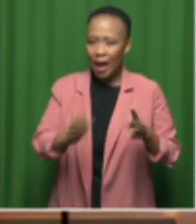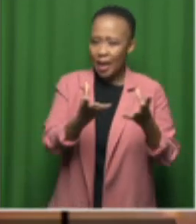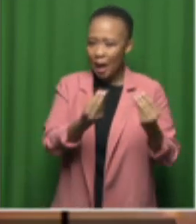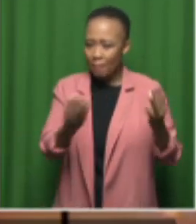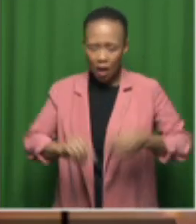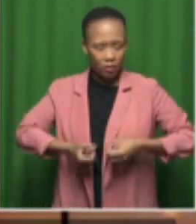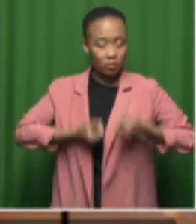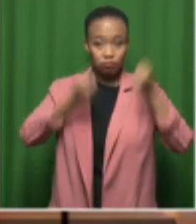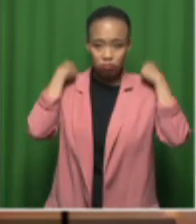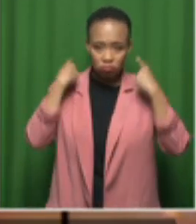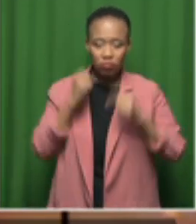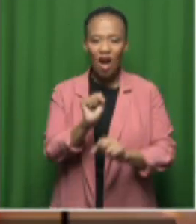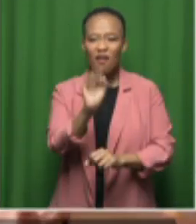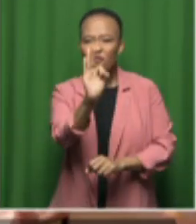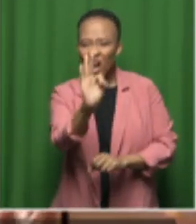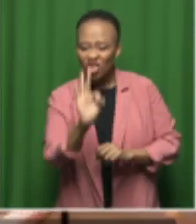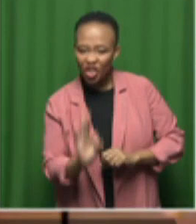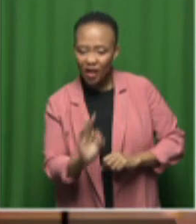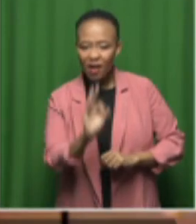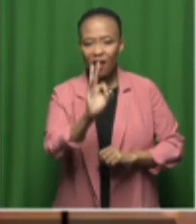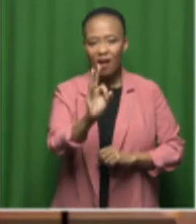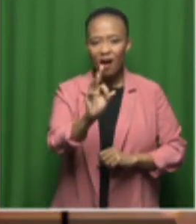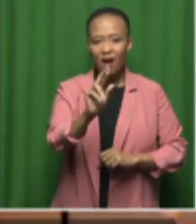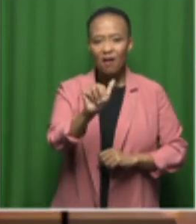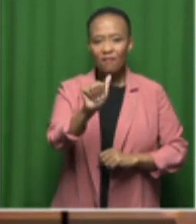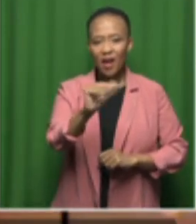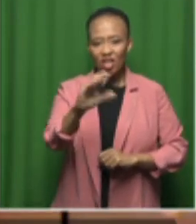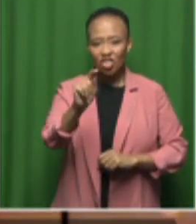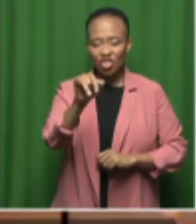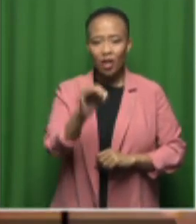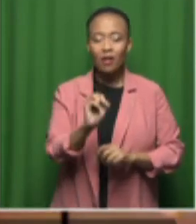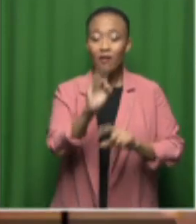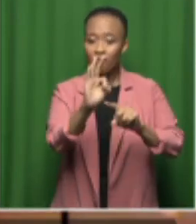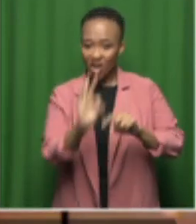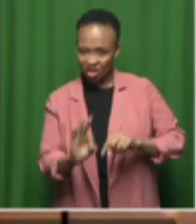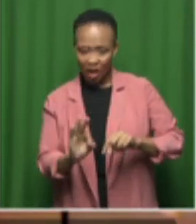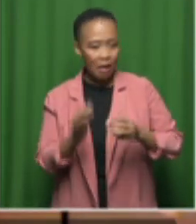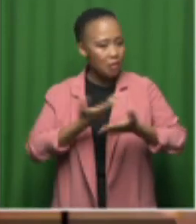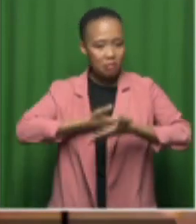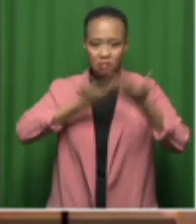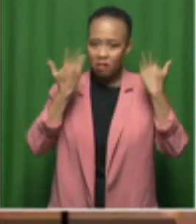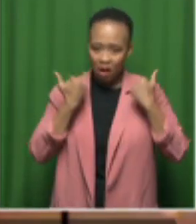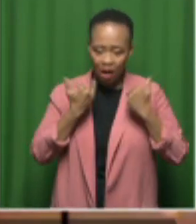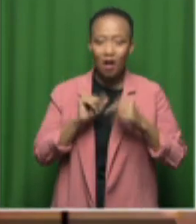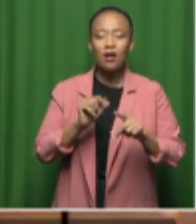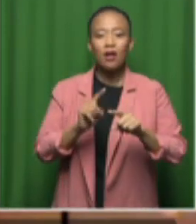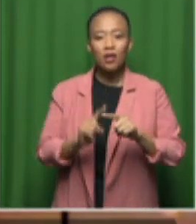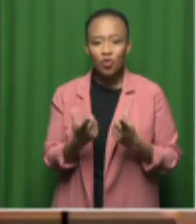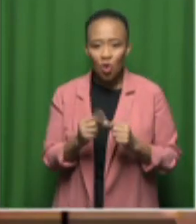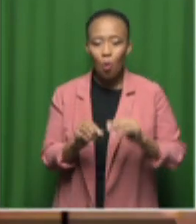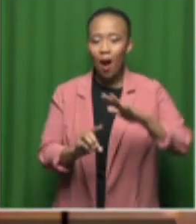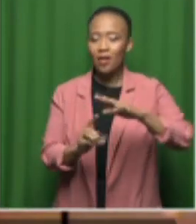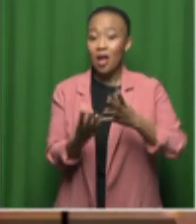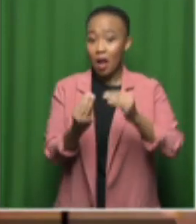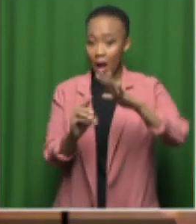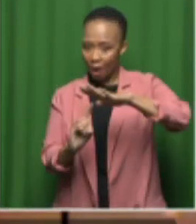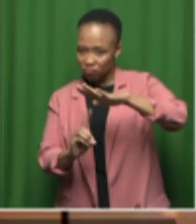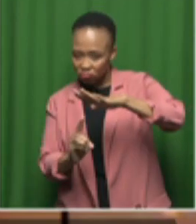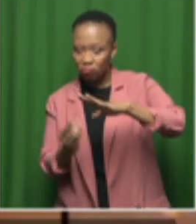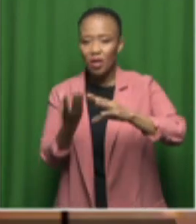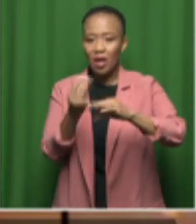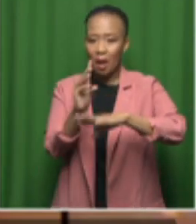anything about fractions, your LCD and your denominators and whatnot, your simple interest. There's also